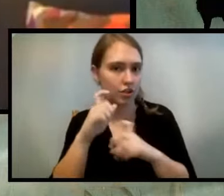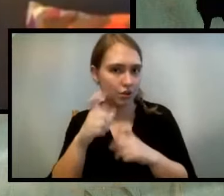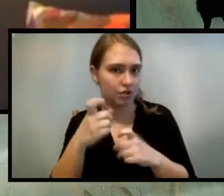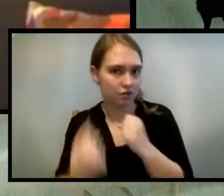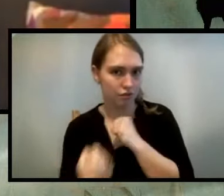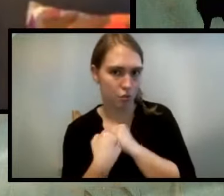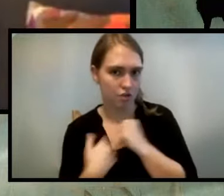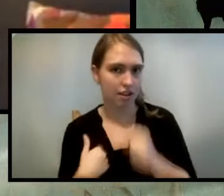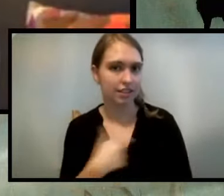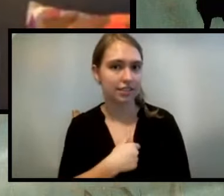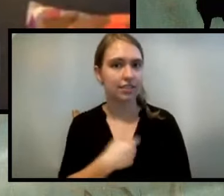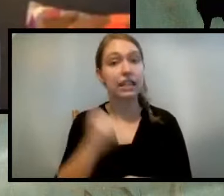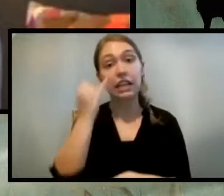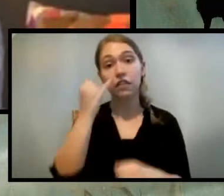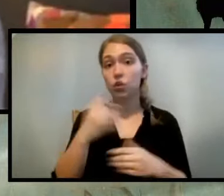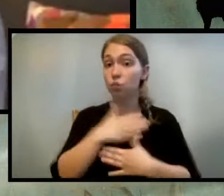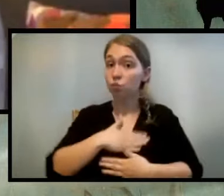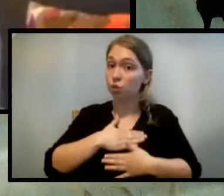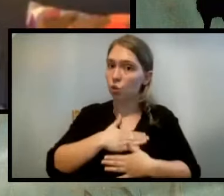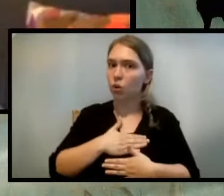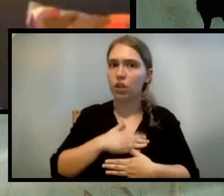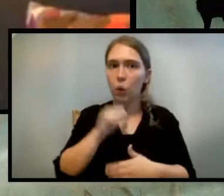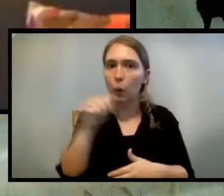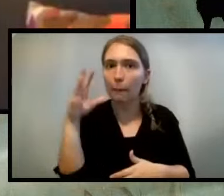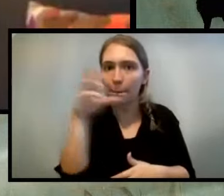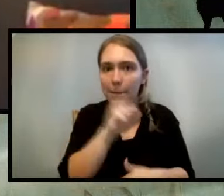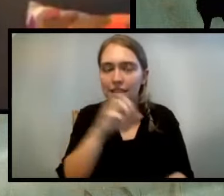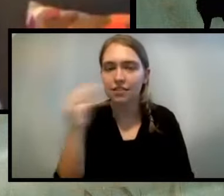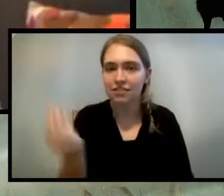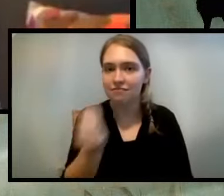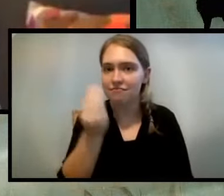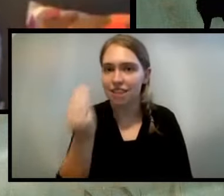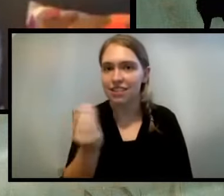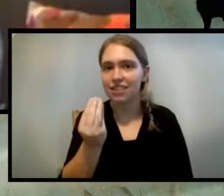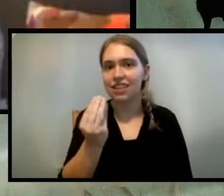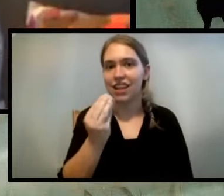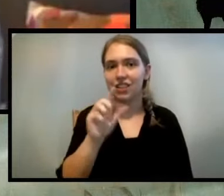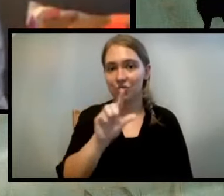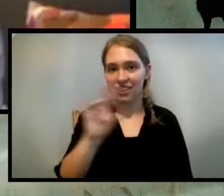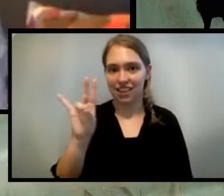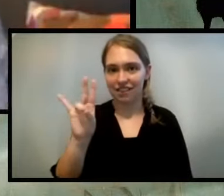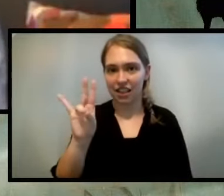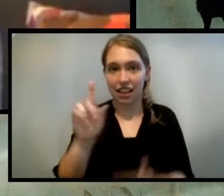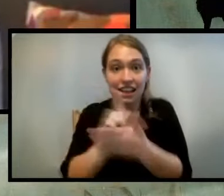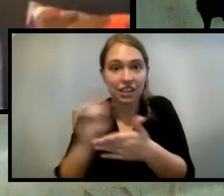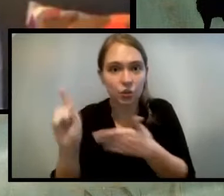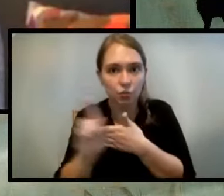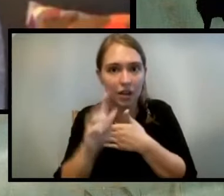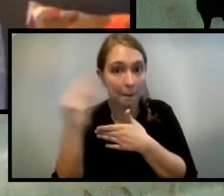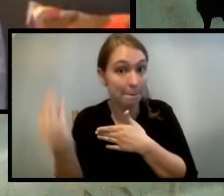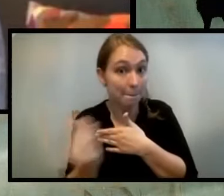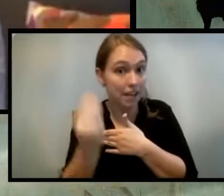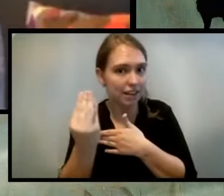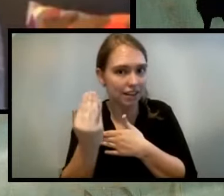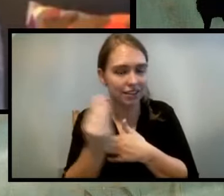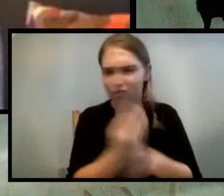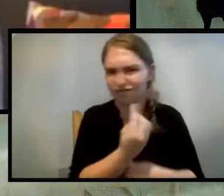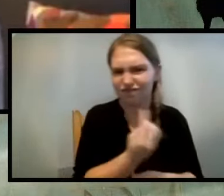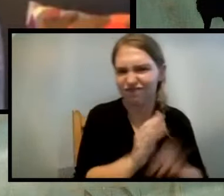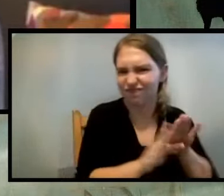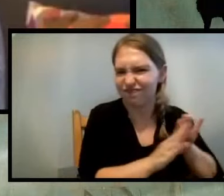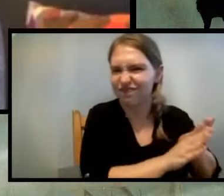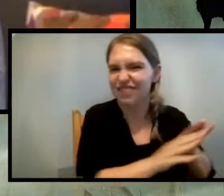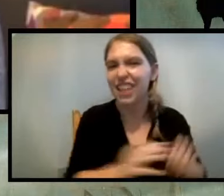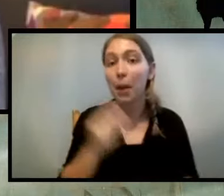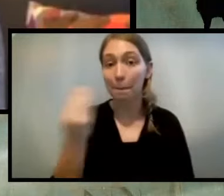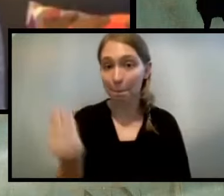enjoyed tonight's presentation, you won't want to miss Monday, the 27th. So it's next Monday, not a Tuesday. It's going to be at 6 p.m., same time, different